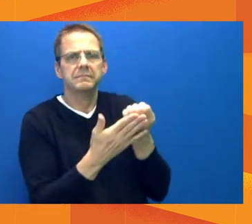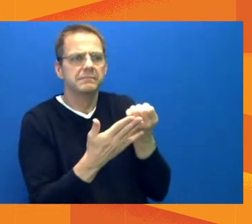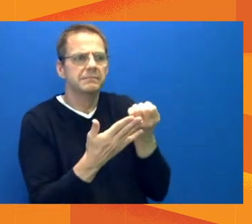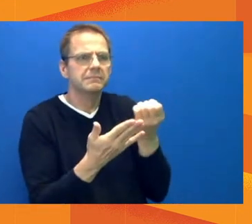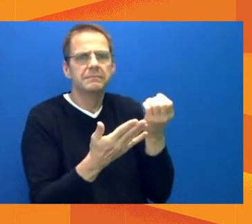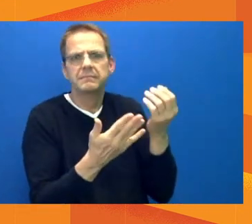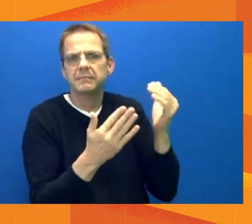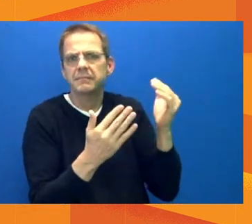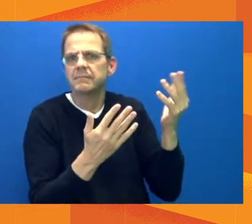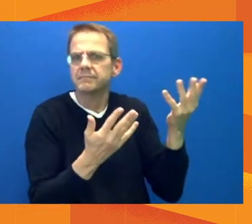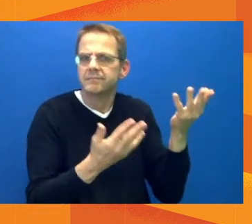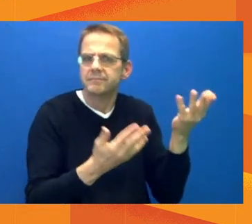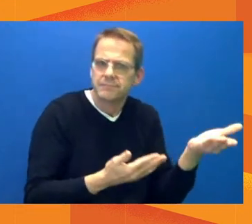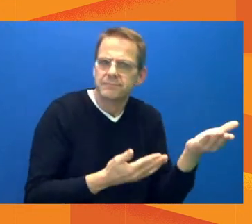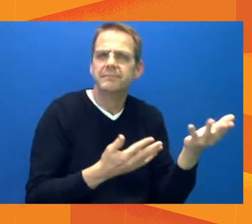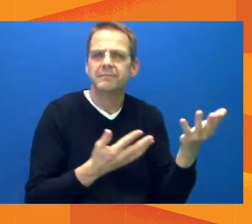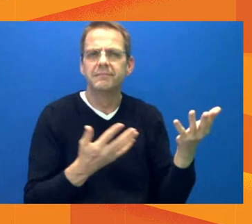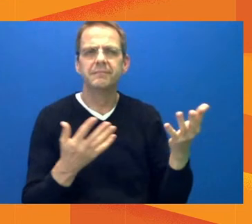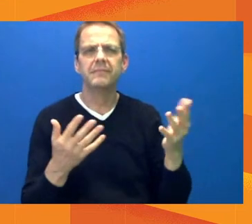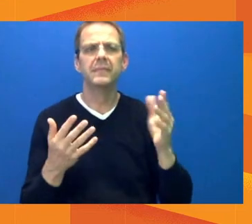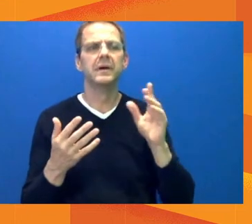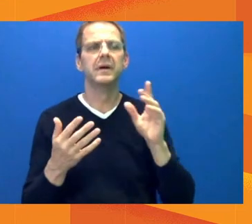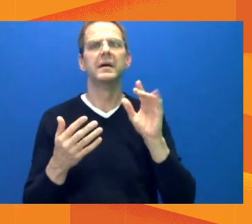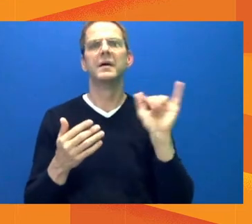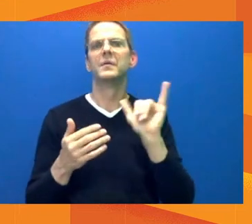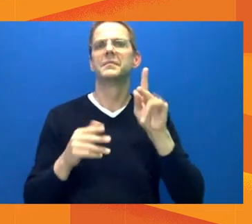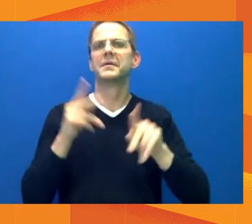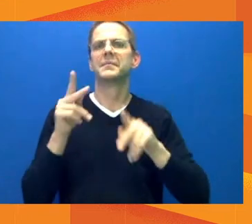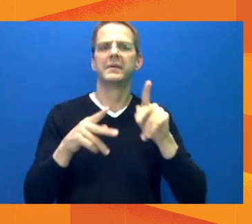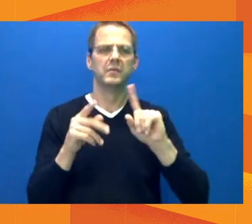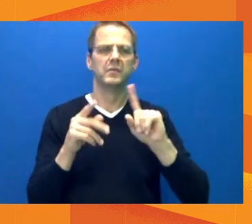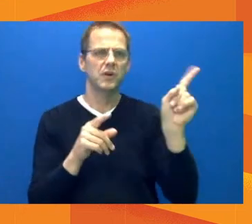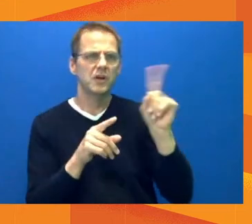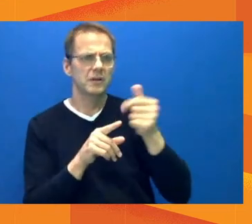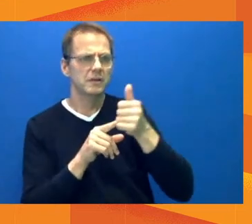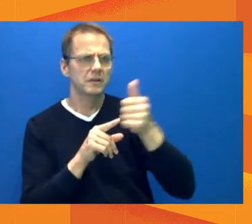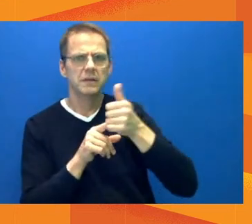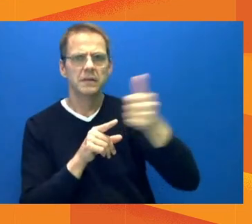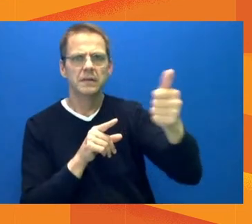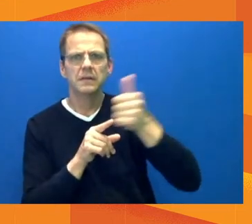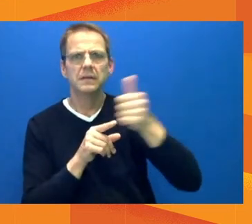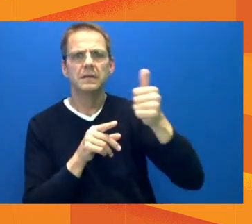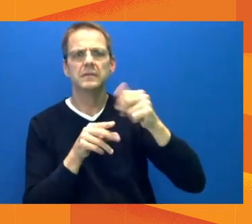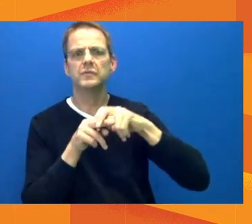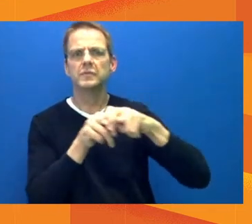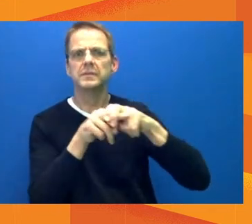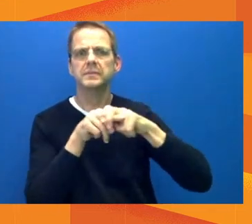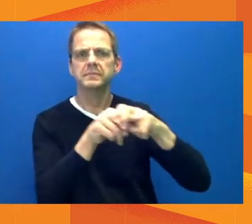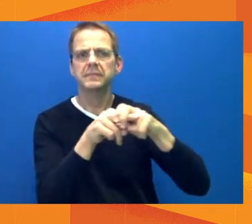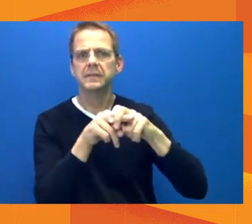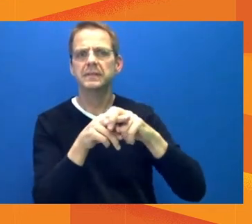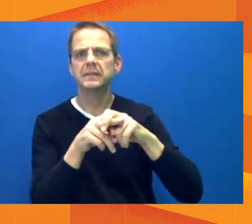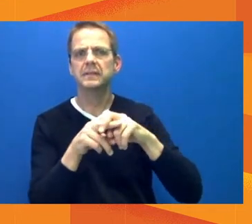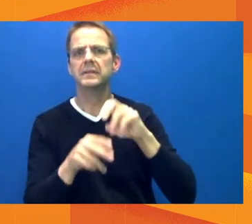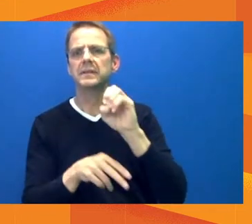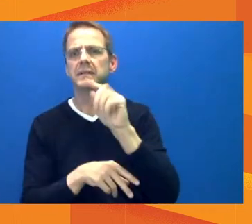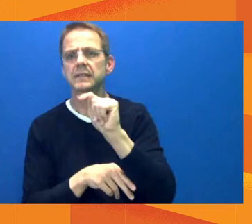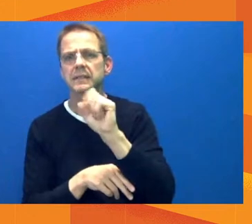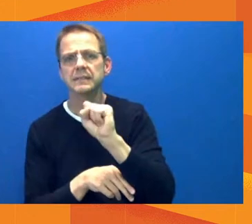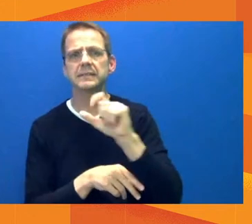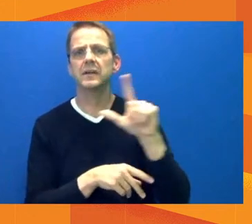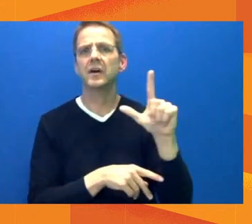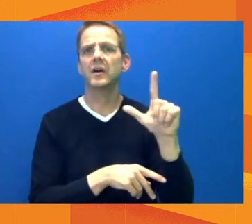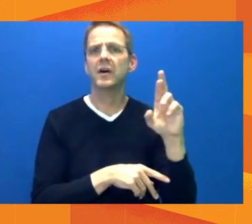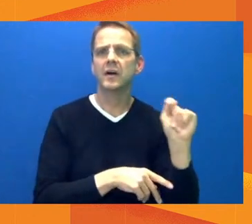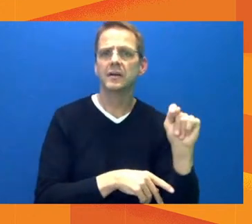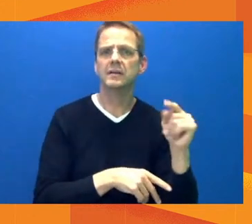to libraries, visiting museums and galleries, riding transit and driving on the roads. And I recognize that some of those things can't happen now, but